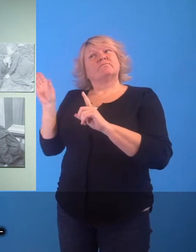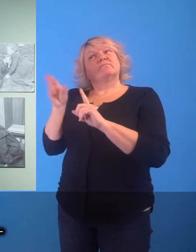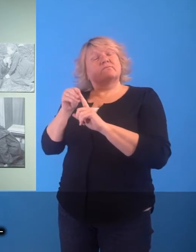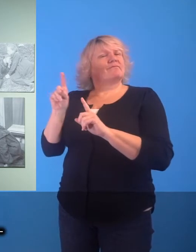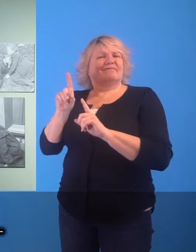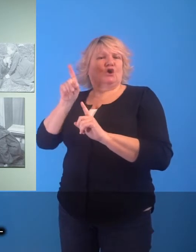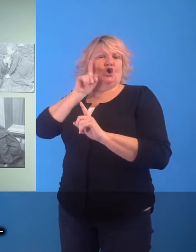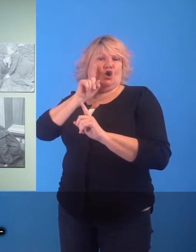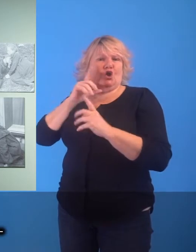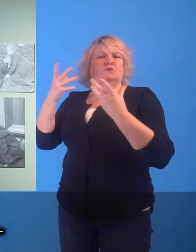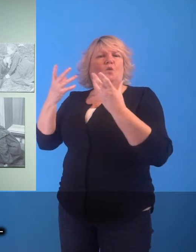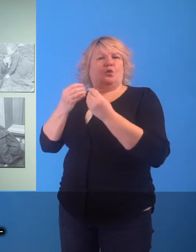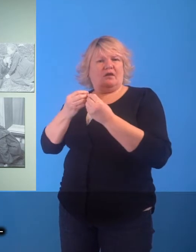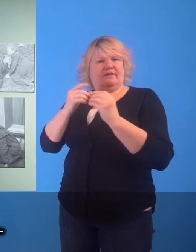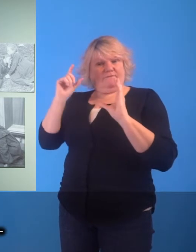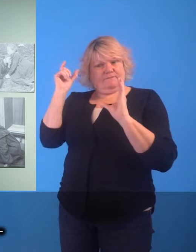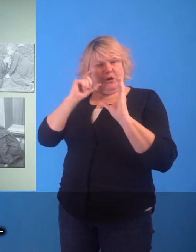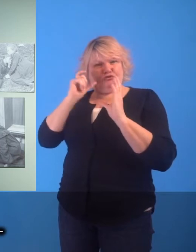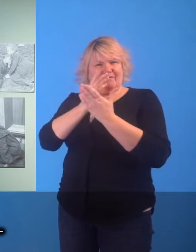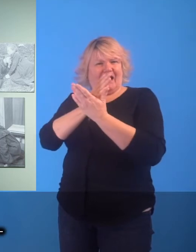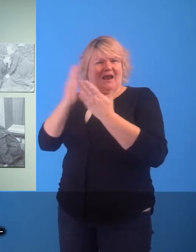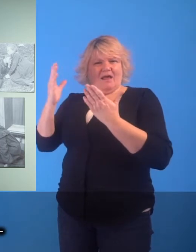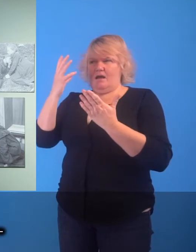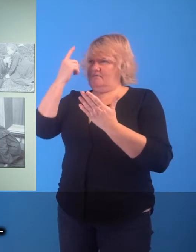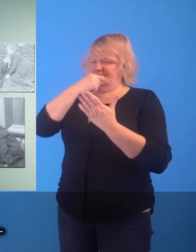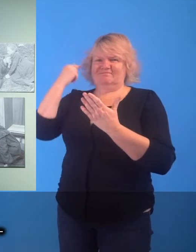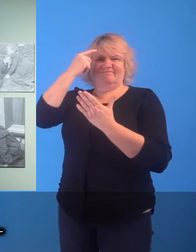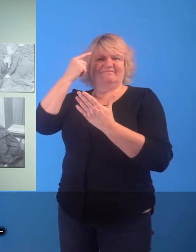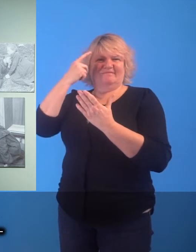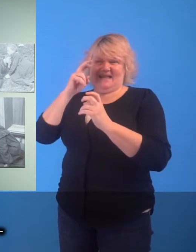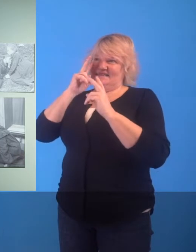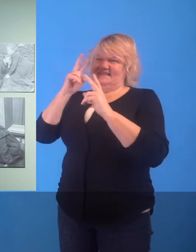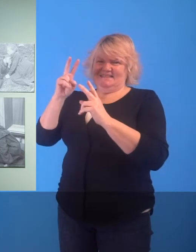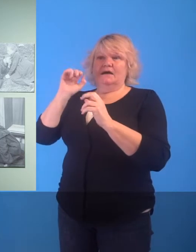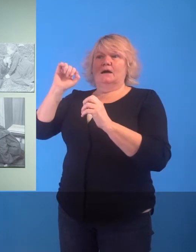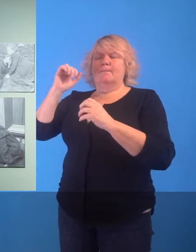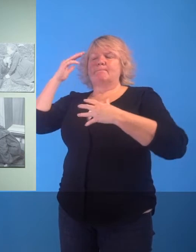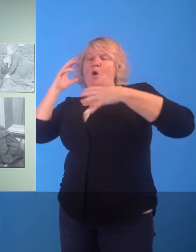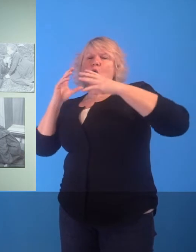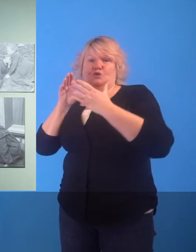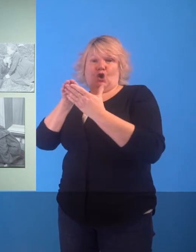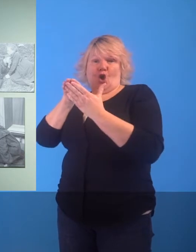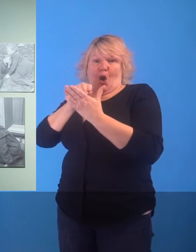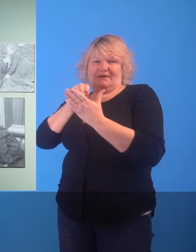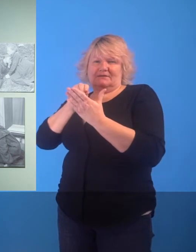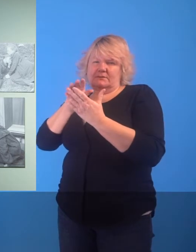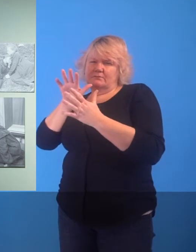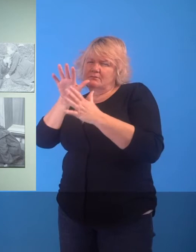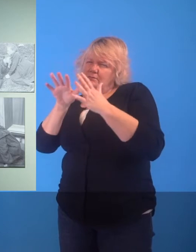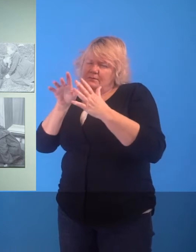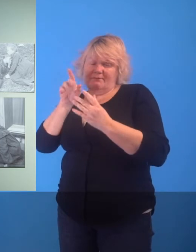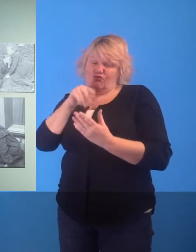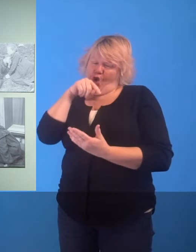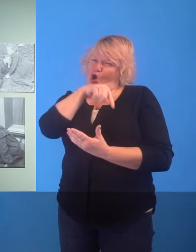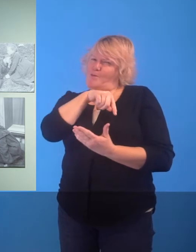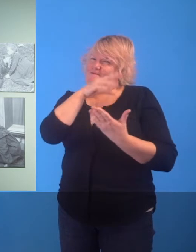It consisted of girls with photographically clear features, their poses copied closely or